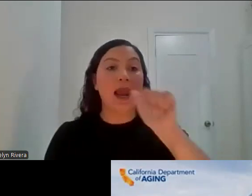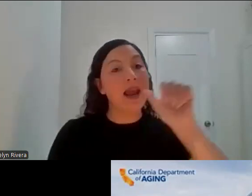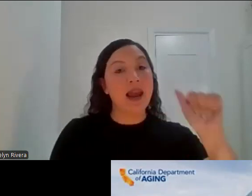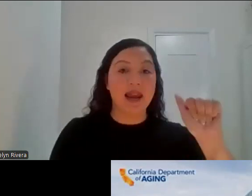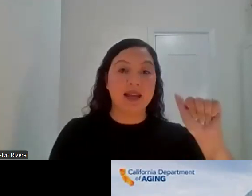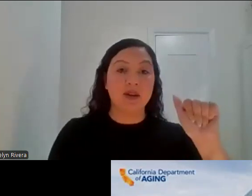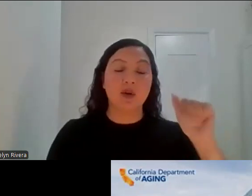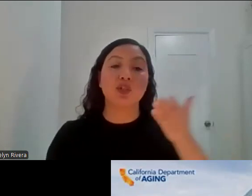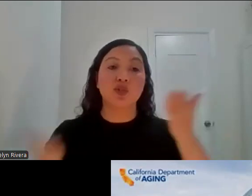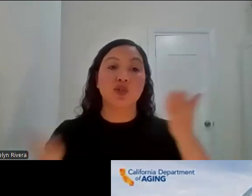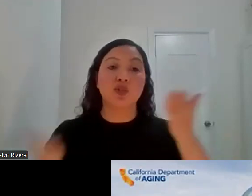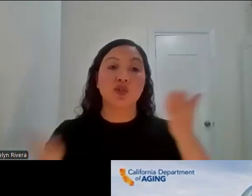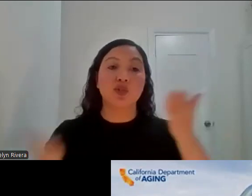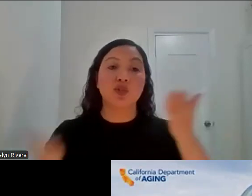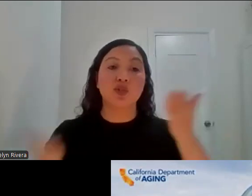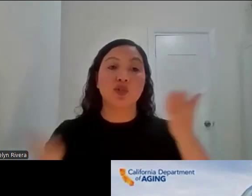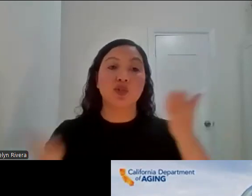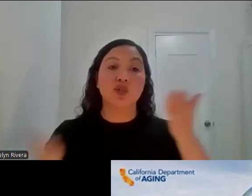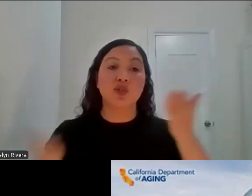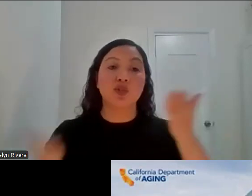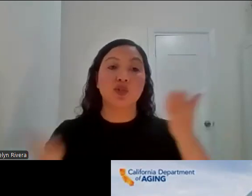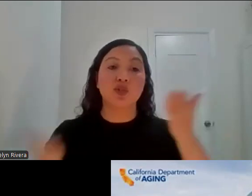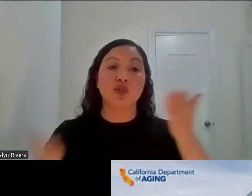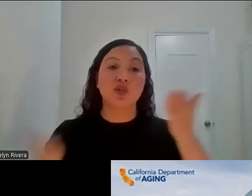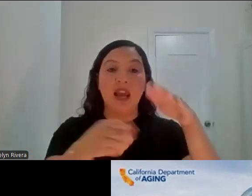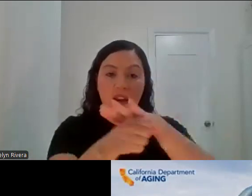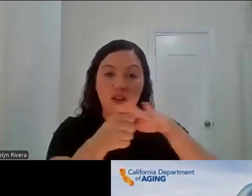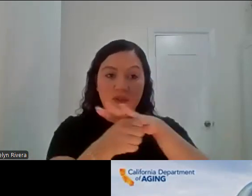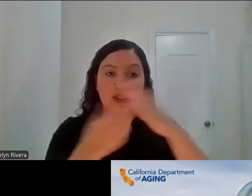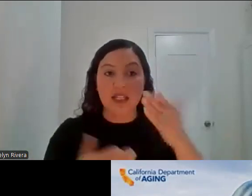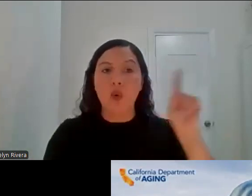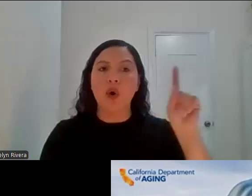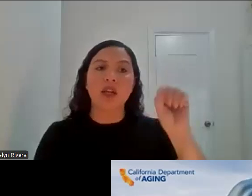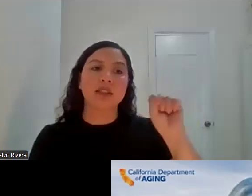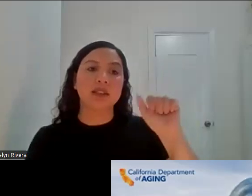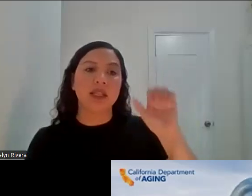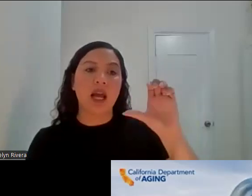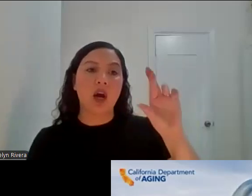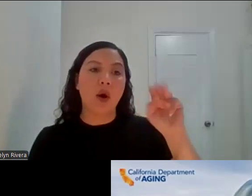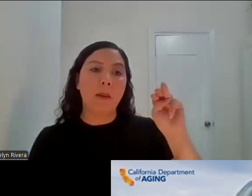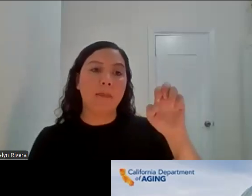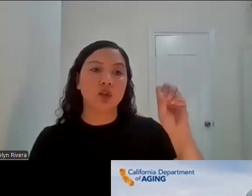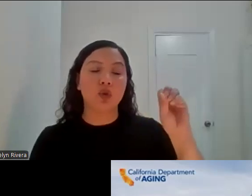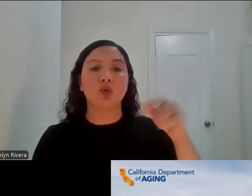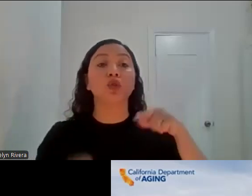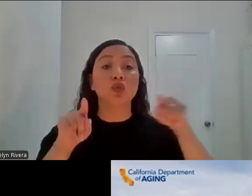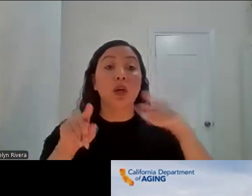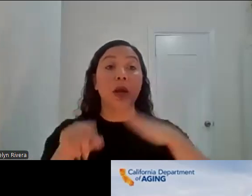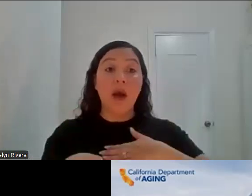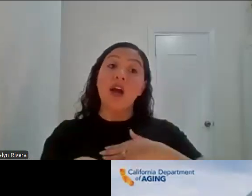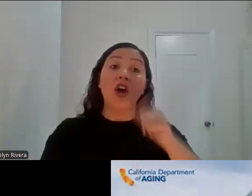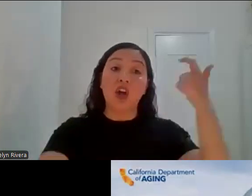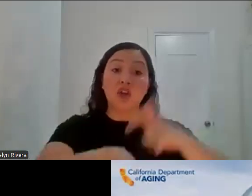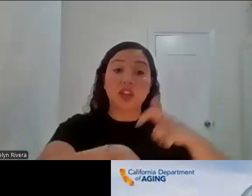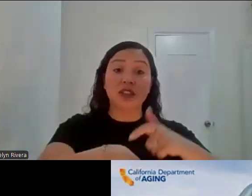in Northern California, Sacramento being one of them. In my spare time, I also teach at USC Diversity